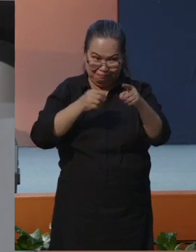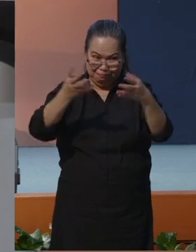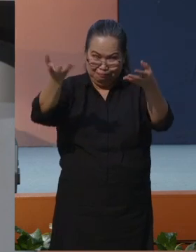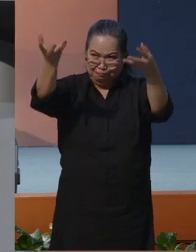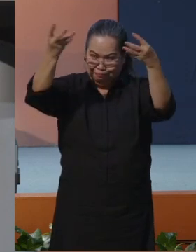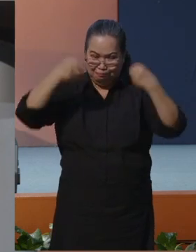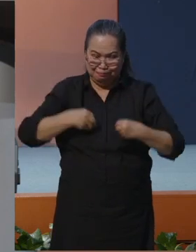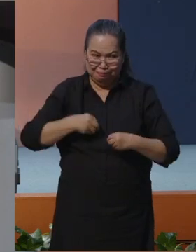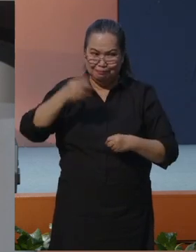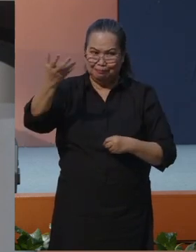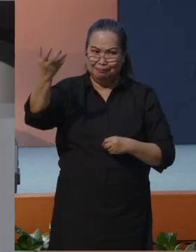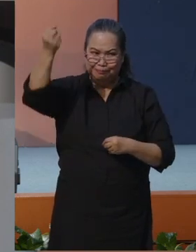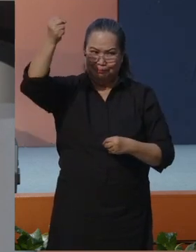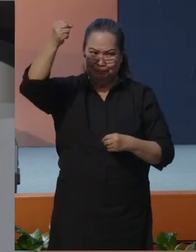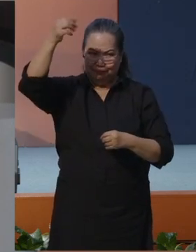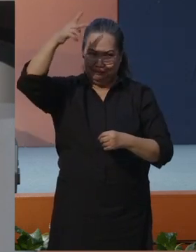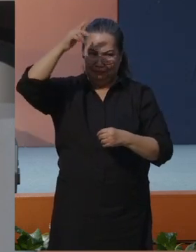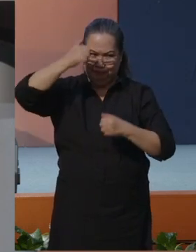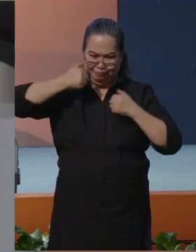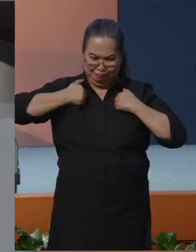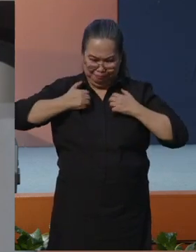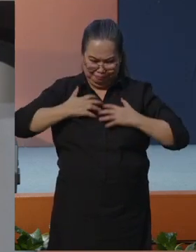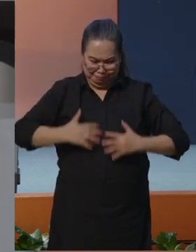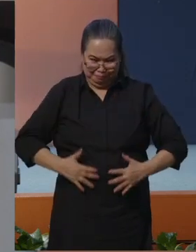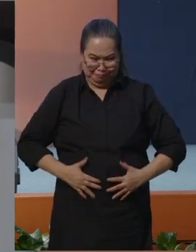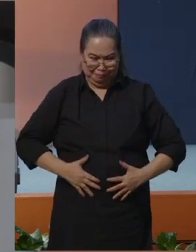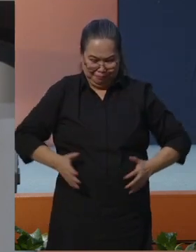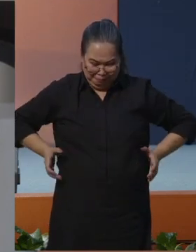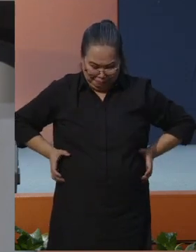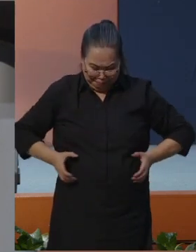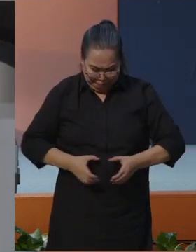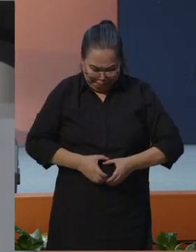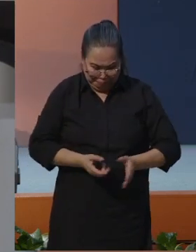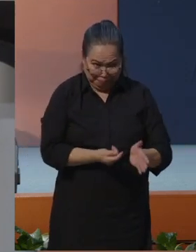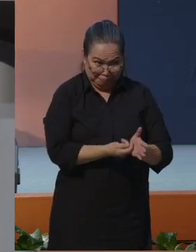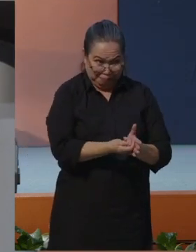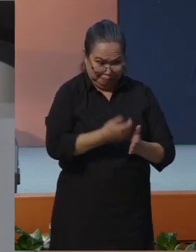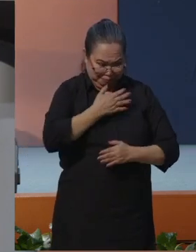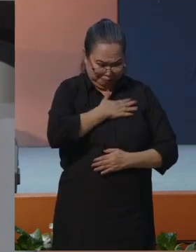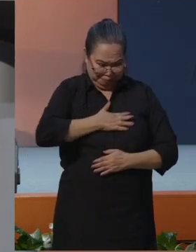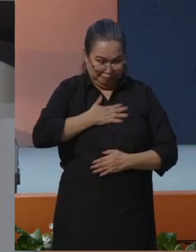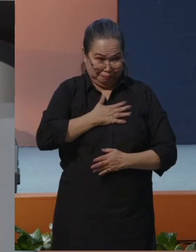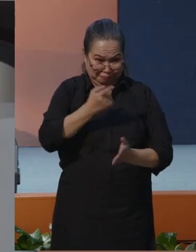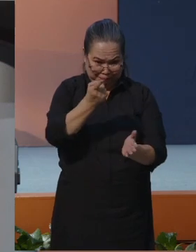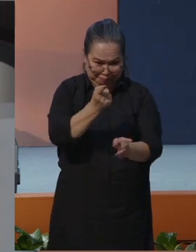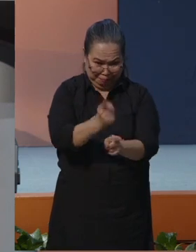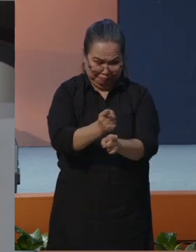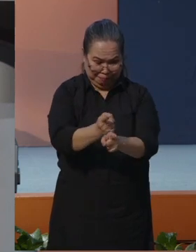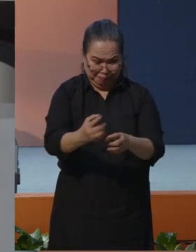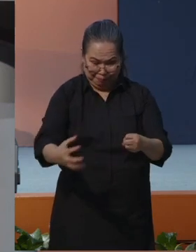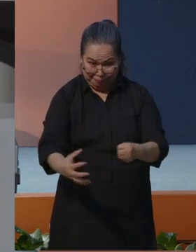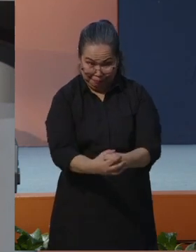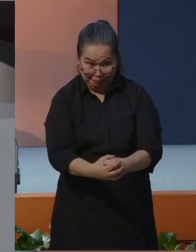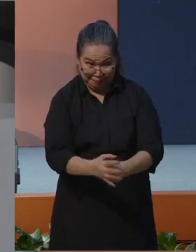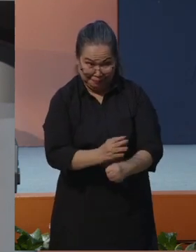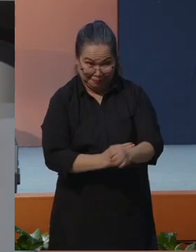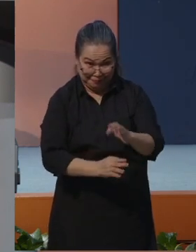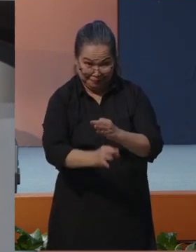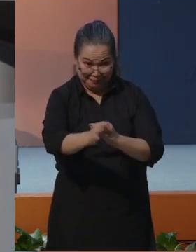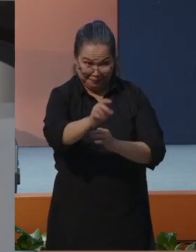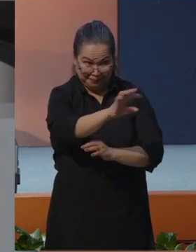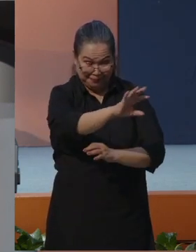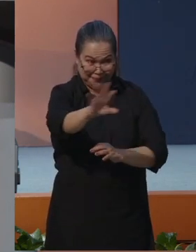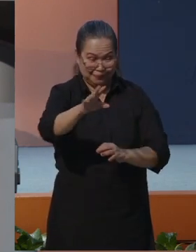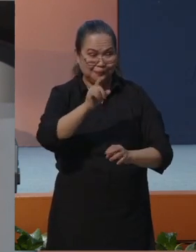God. No? Belt of truth, breastplate of righteousness, shoes for your feet,